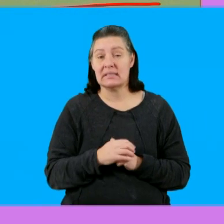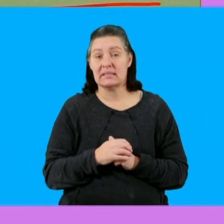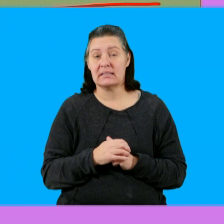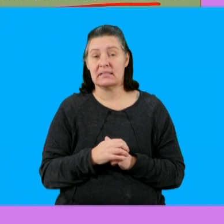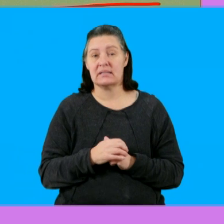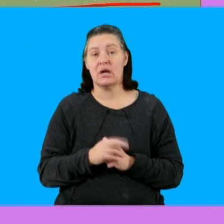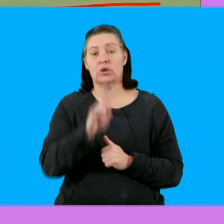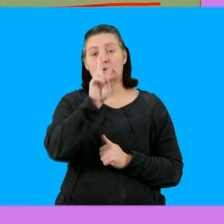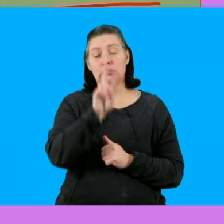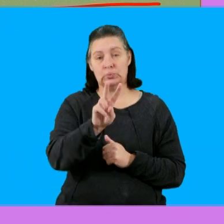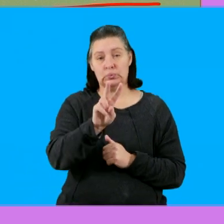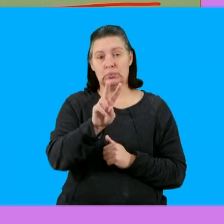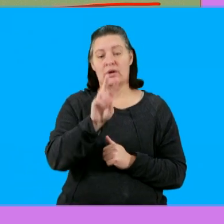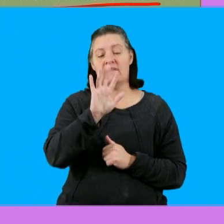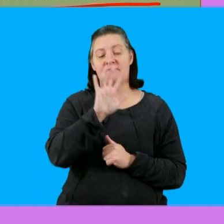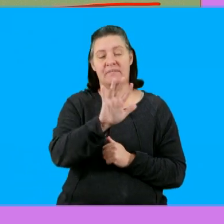of